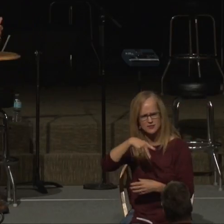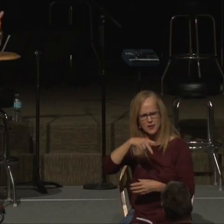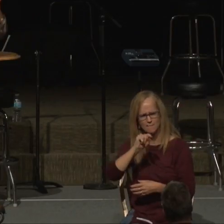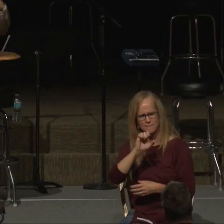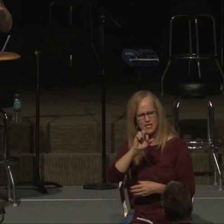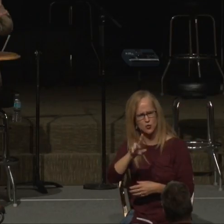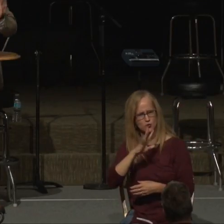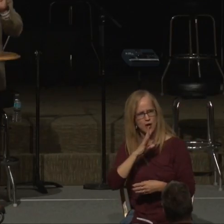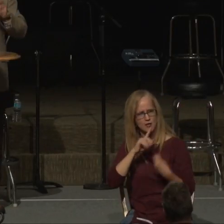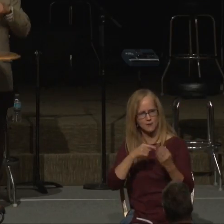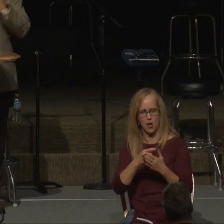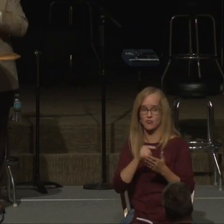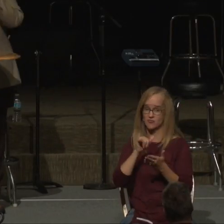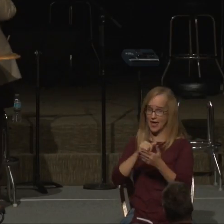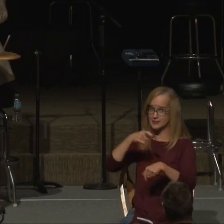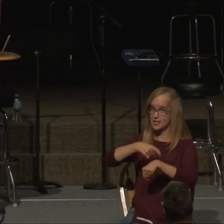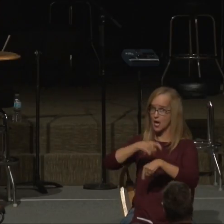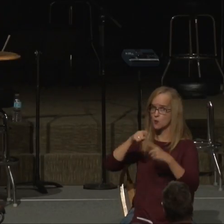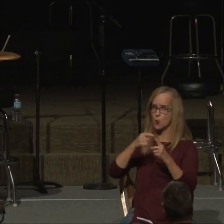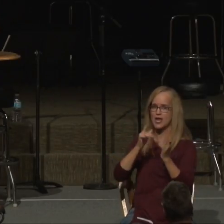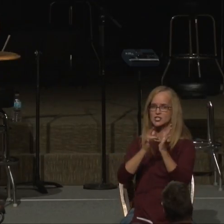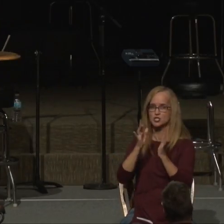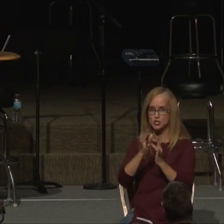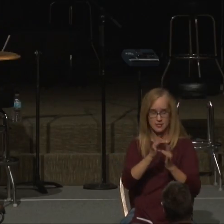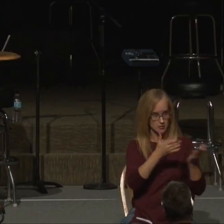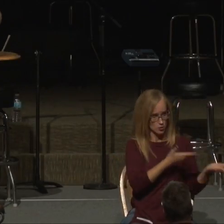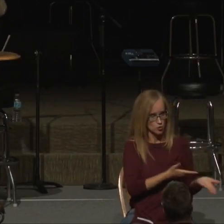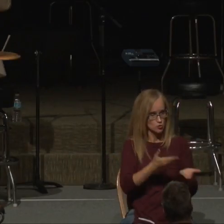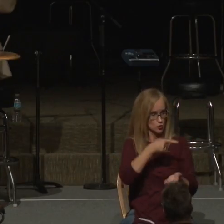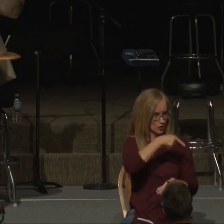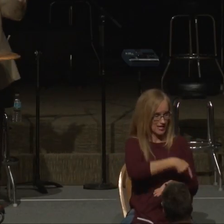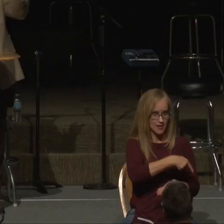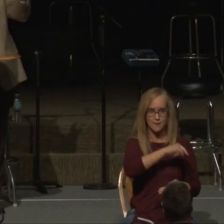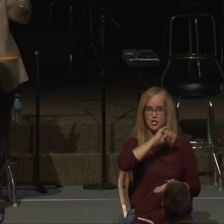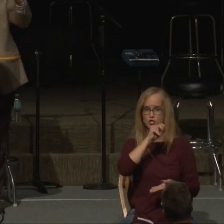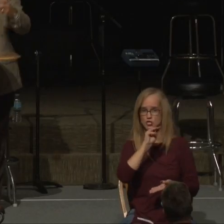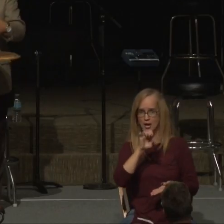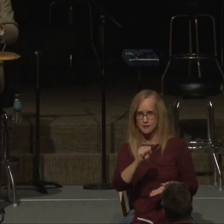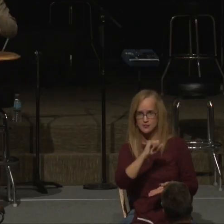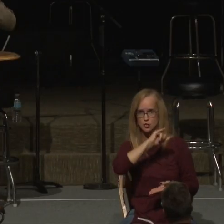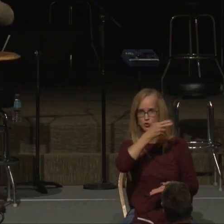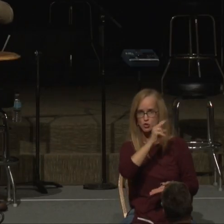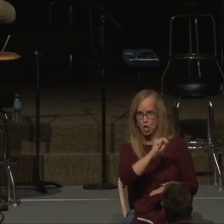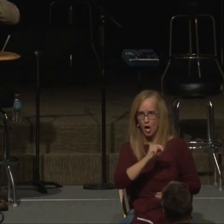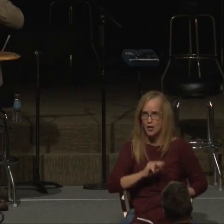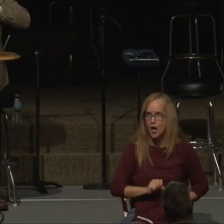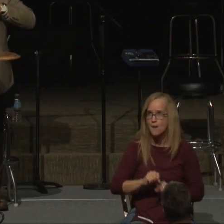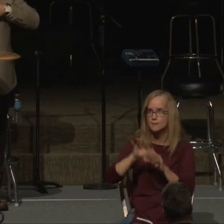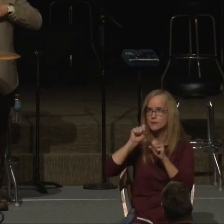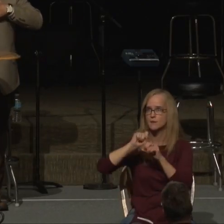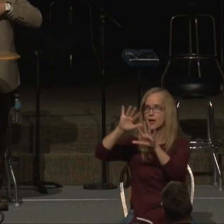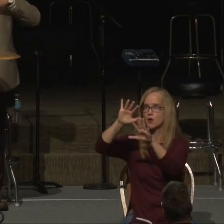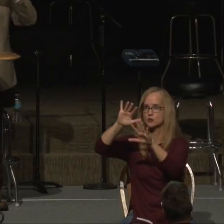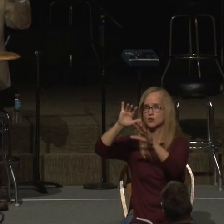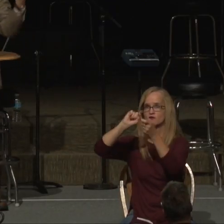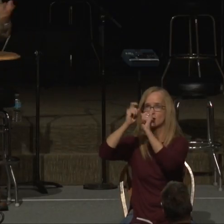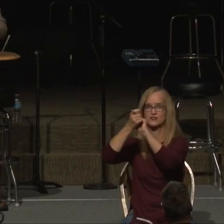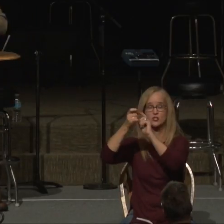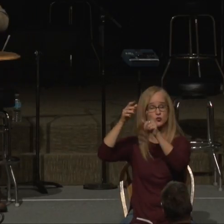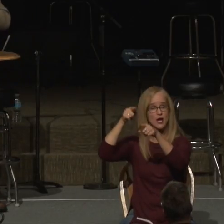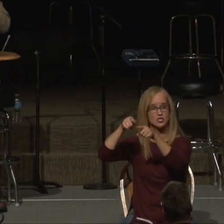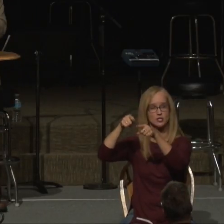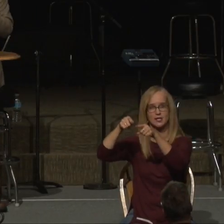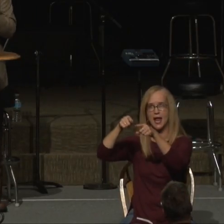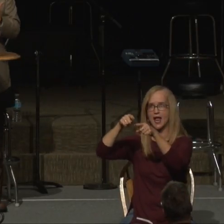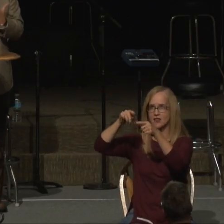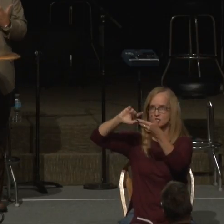Peter talking about? He's talking about that time when Jesus took him and James and John up onto the mountain of transfiguration, and the physical body of Jesus gave way to